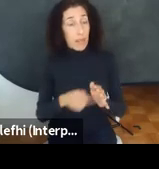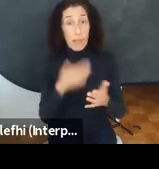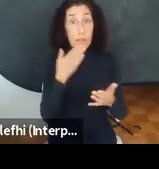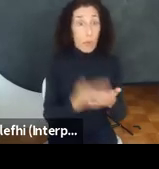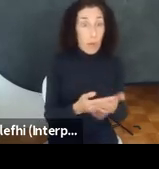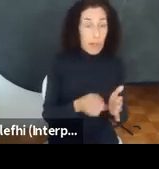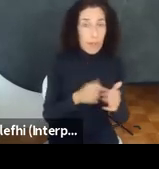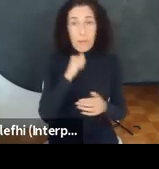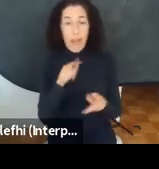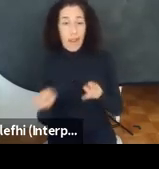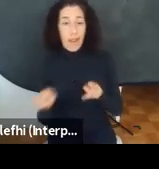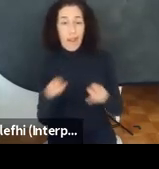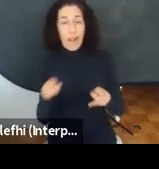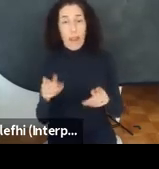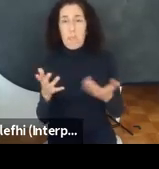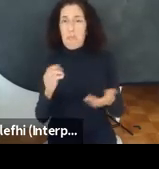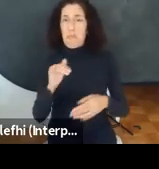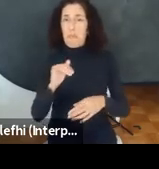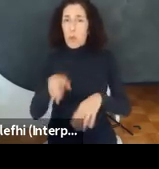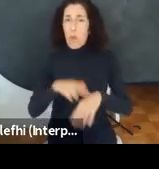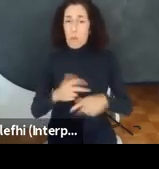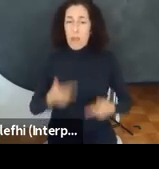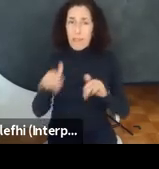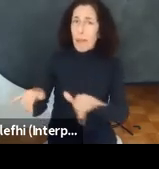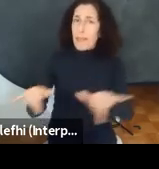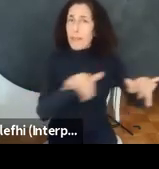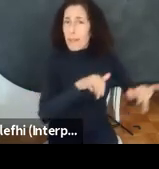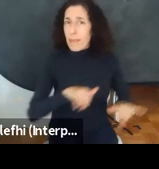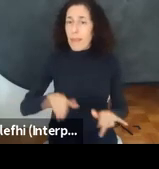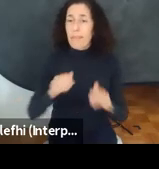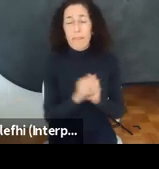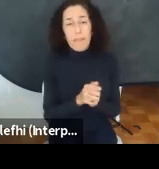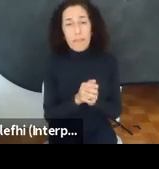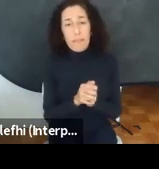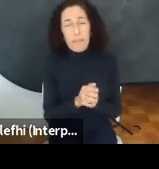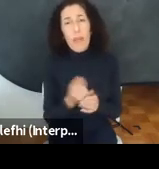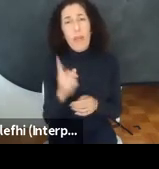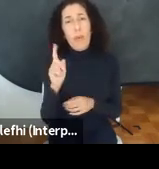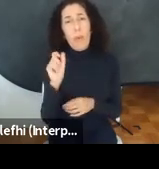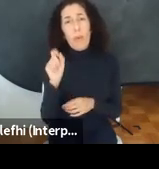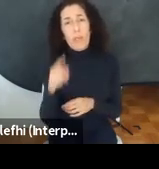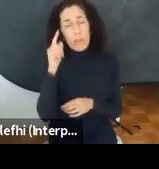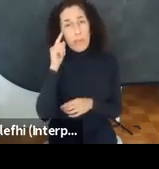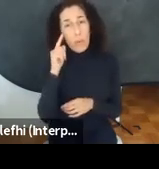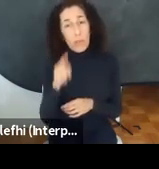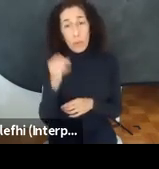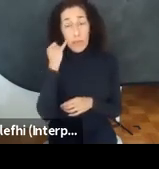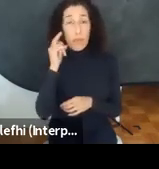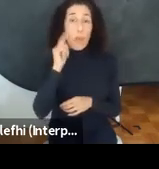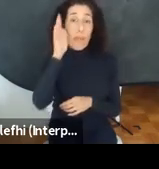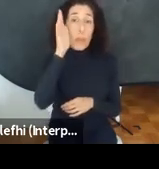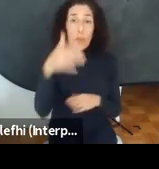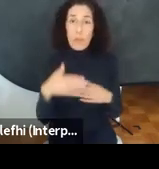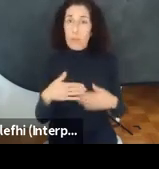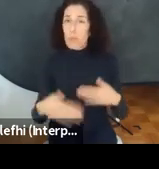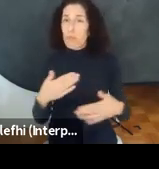Mm-hmm. And that's also important. So let me ask this, going forward, what would, if you had a crystal